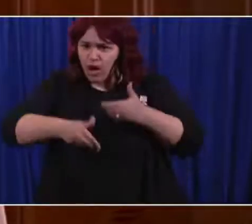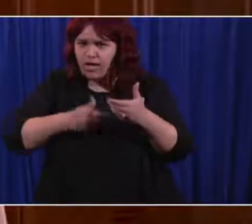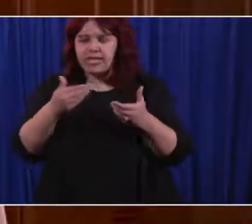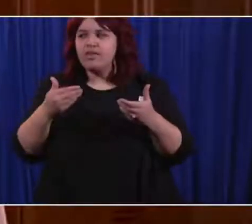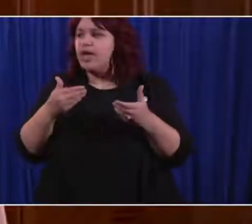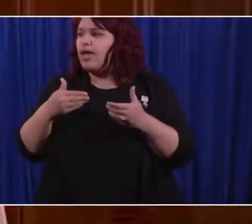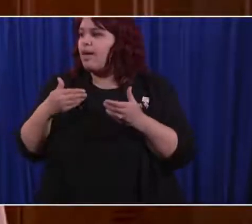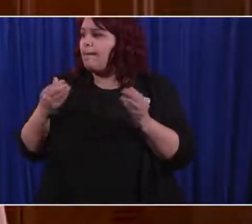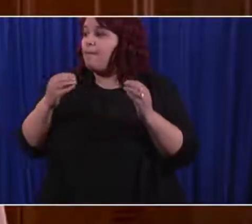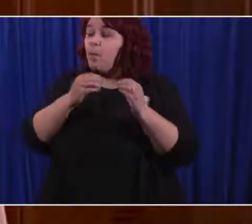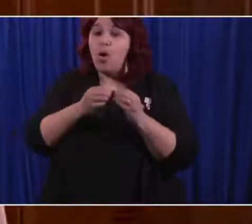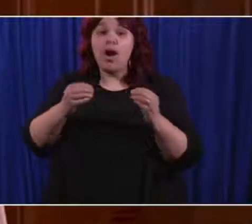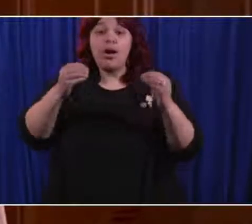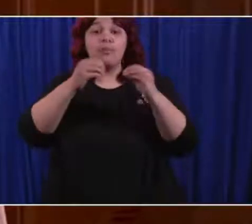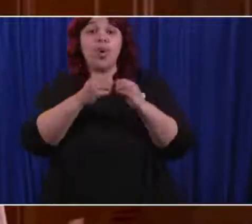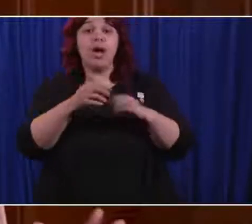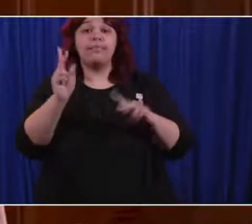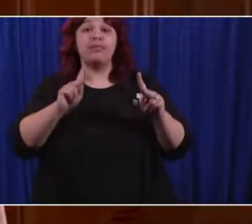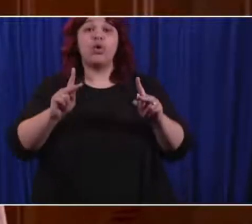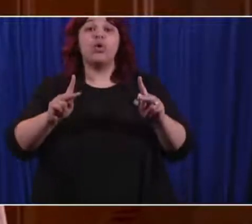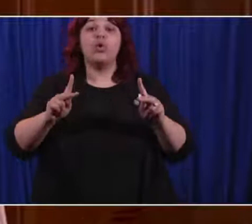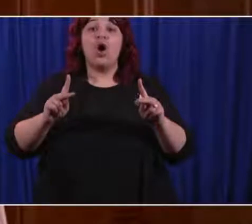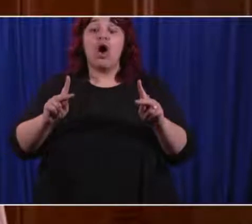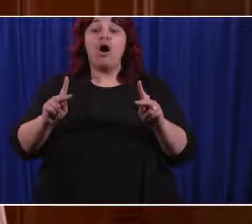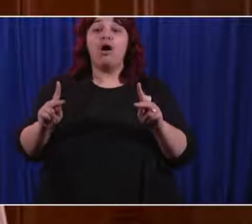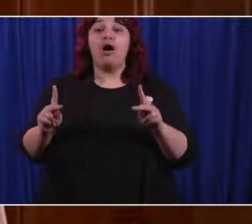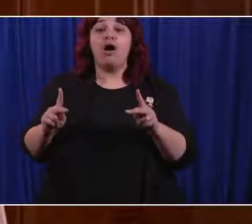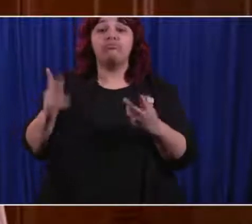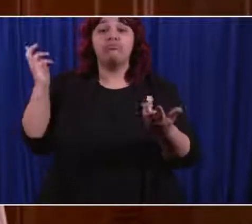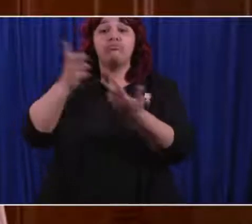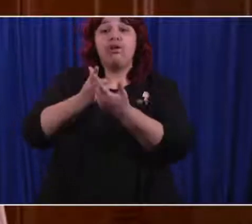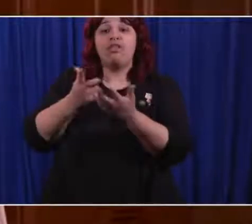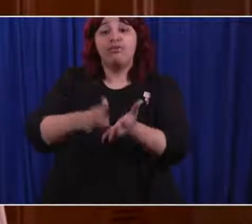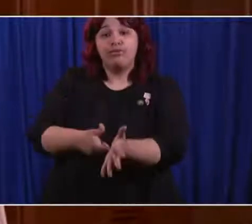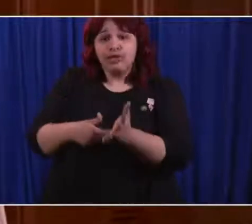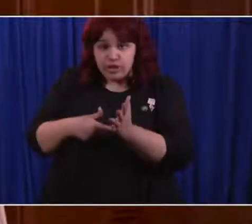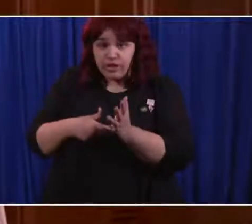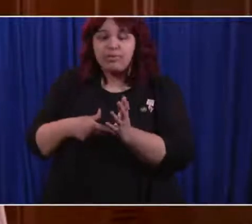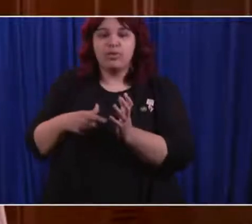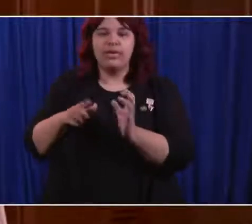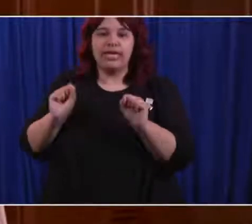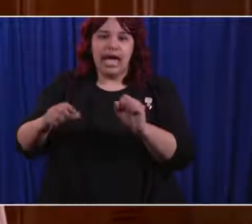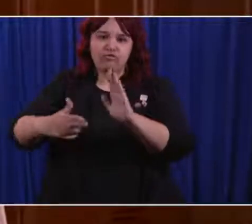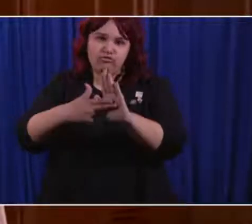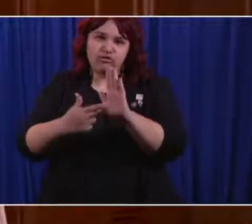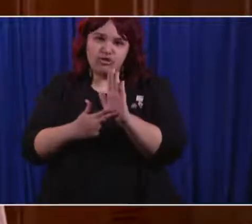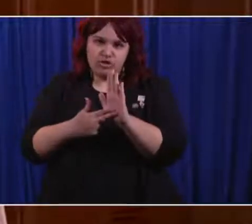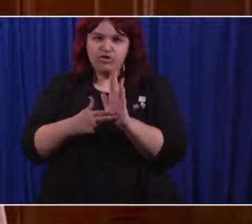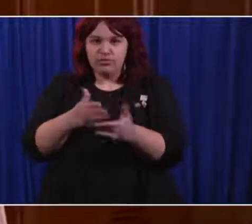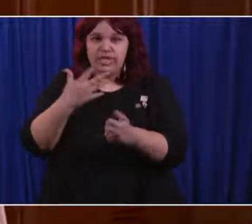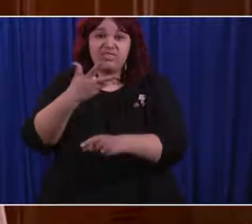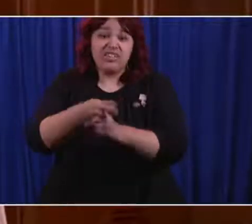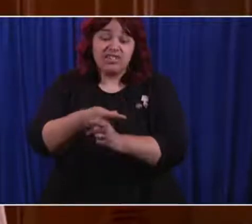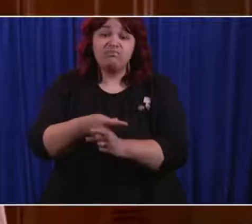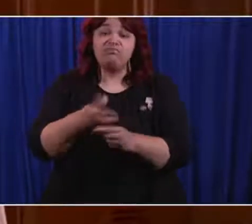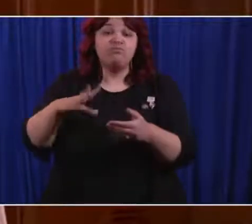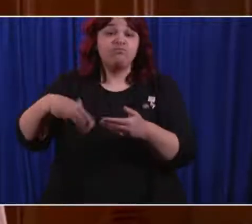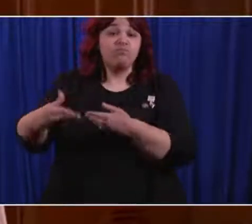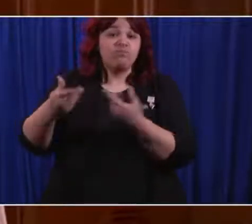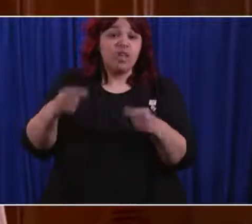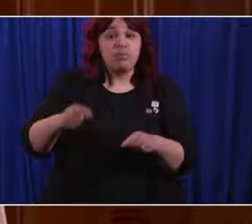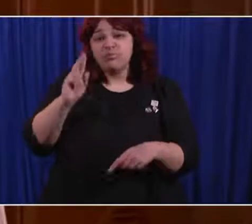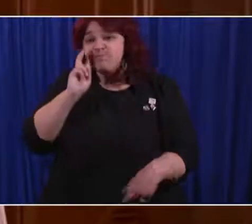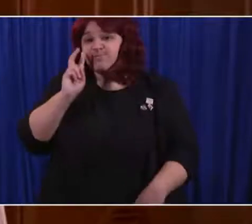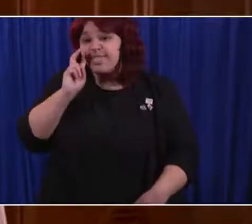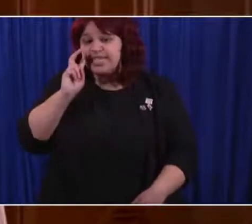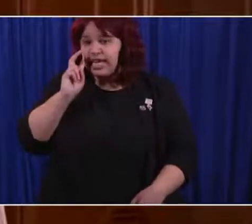in a week, we're going to be opening this up, and we'll see what happens then. We have